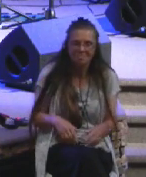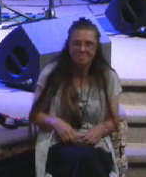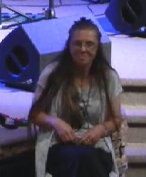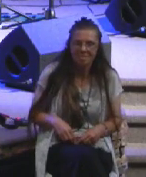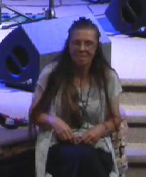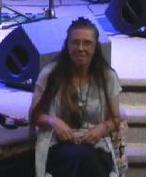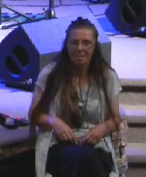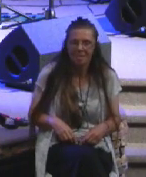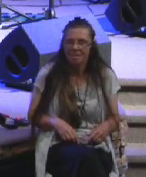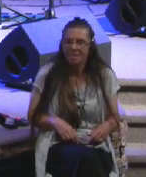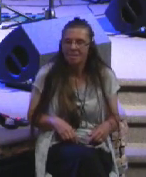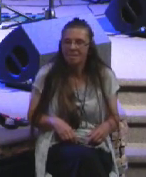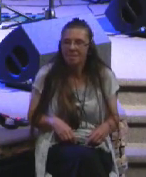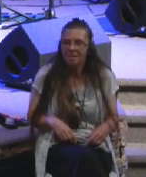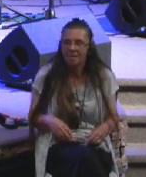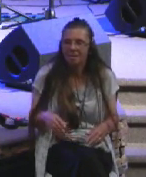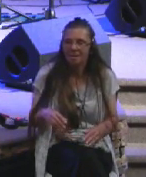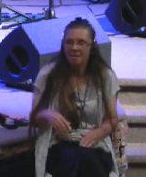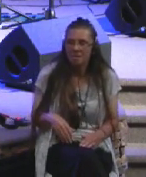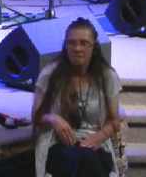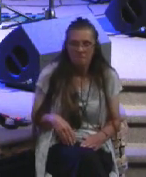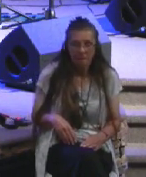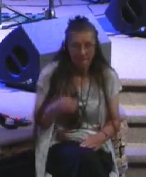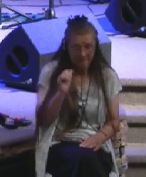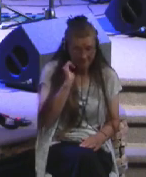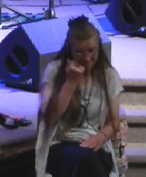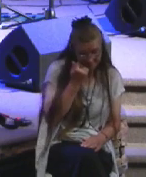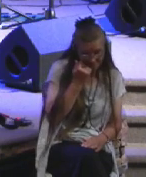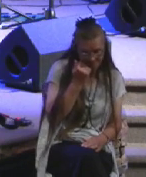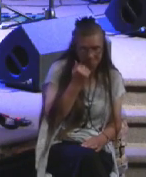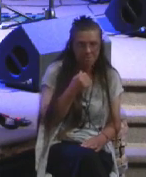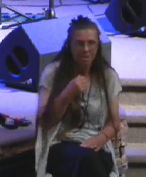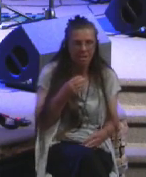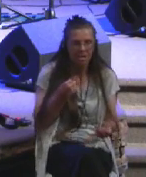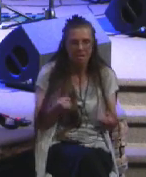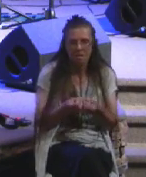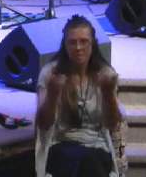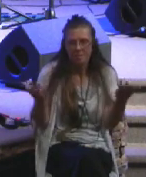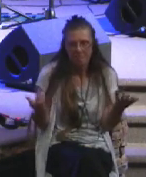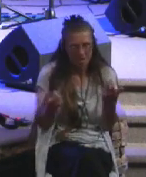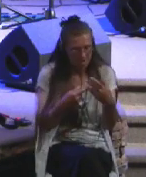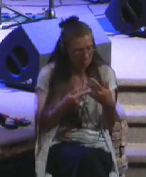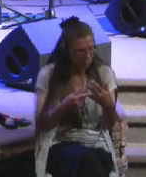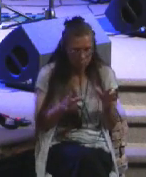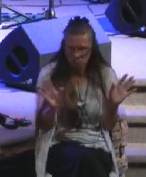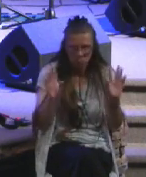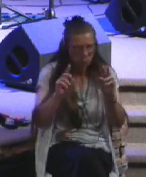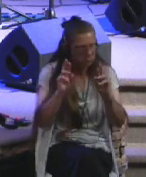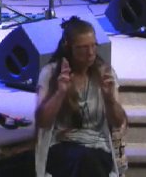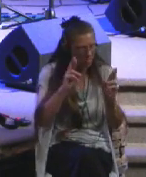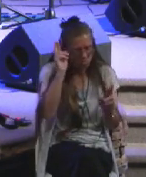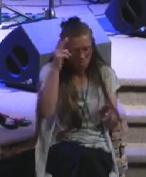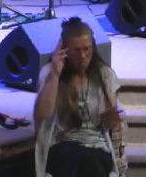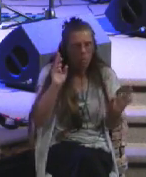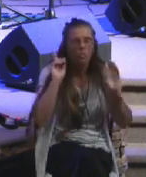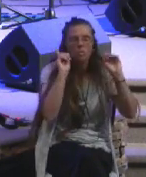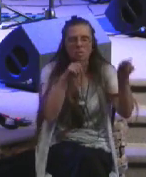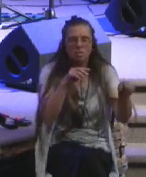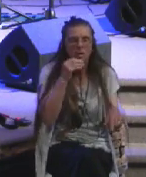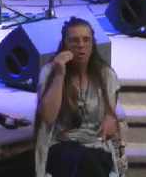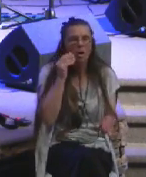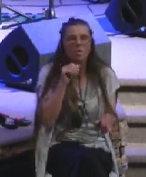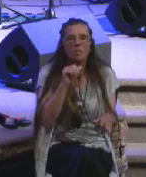that. And he's going to be embarrassed because he's lost some of his most prized possessions. Don't worry about it. We'll just go home and